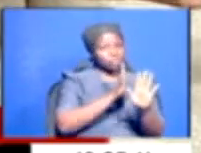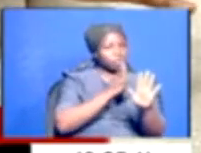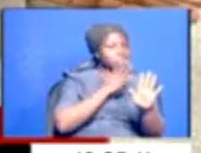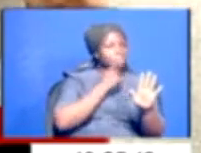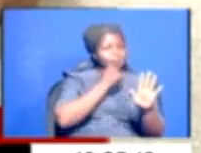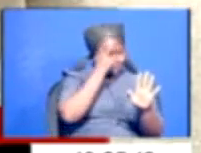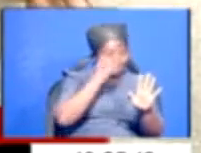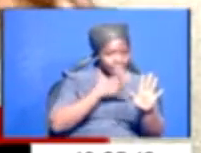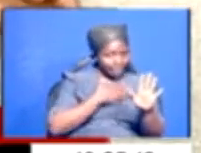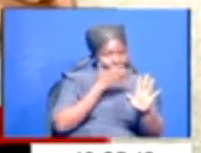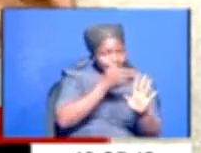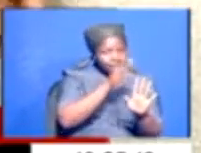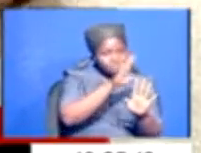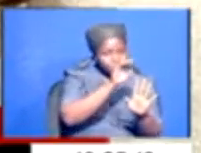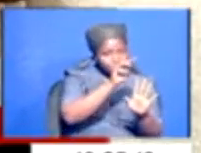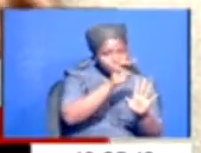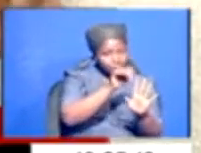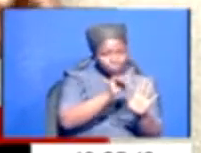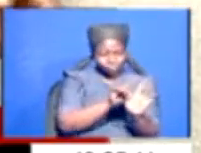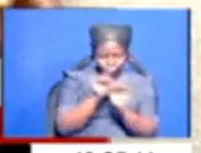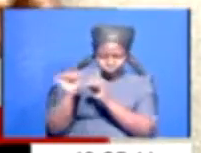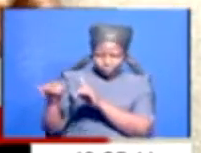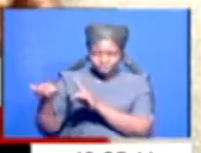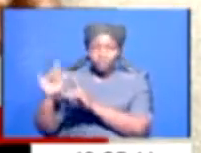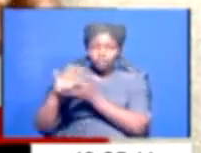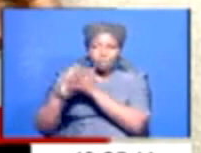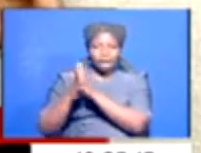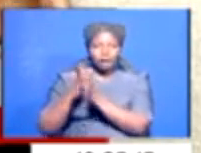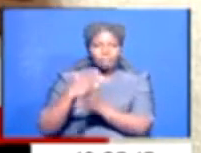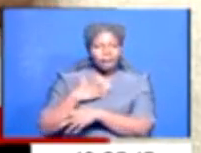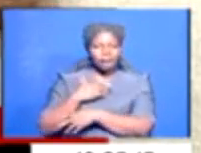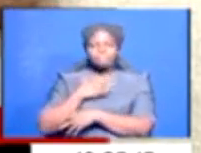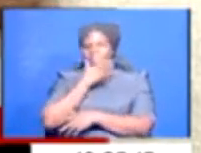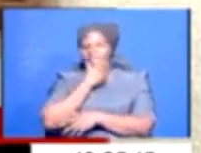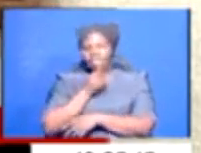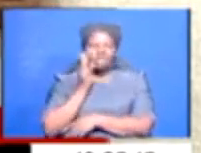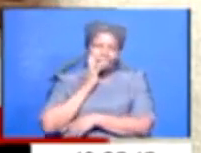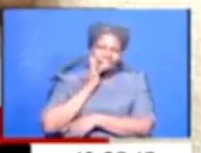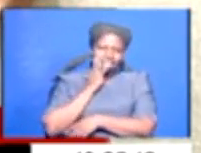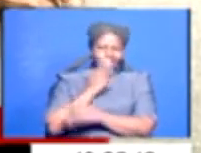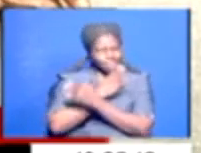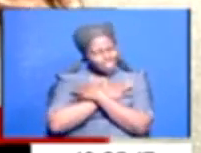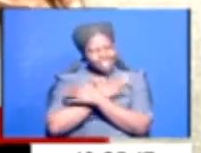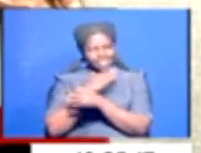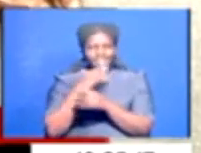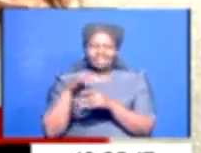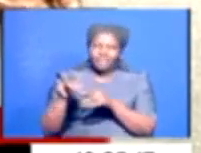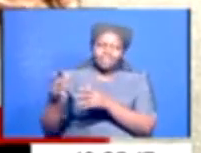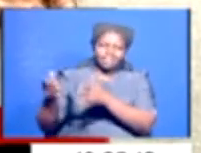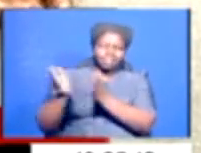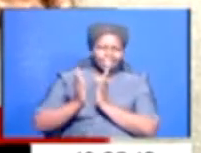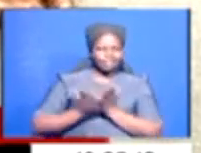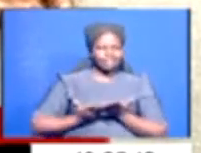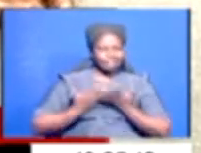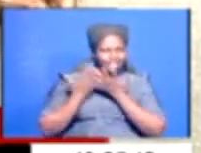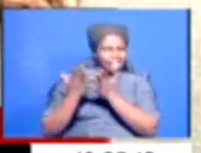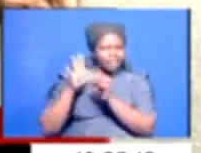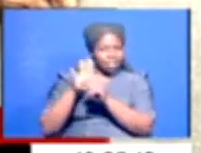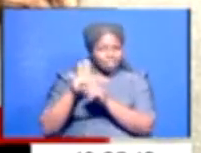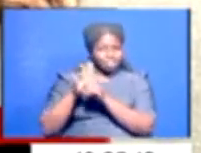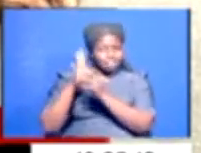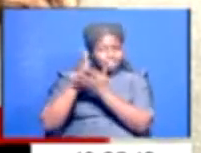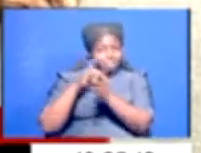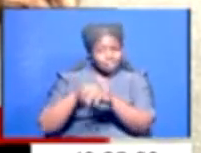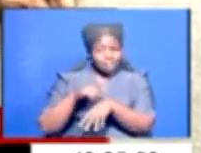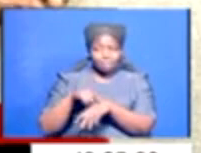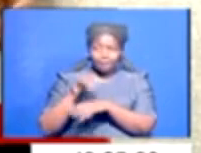he's my father, he's my mother, he's my friend. He sacrificed a lot. Even sometimes, you know, hey, you say, Vincent,